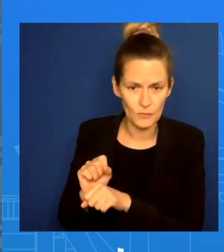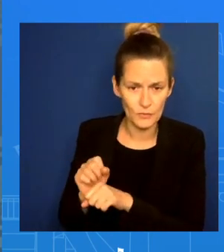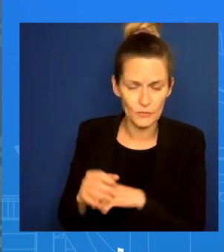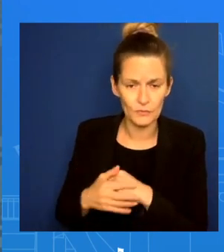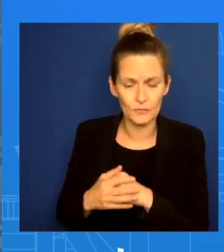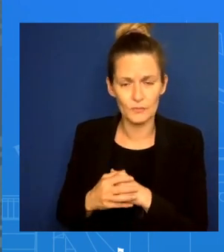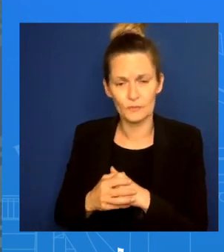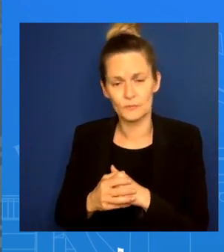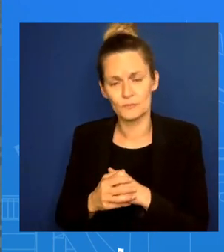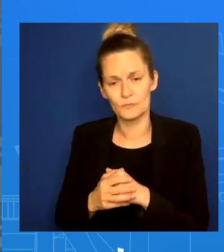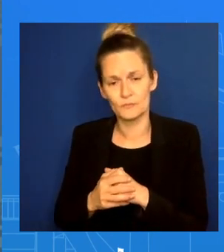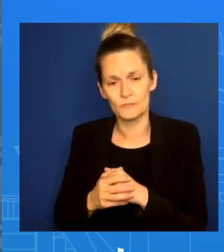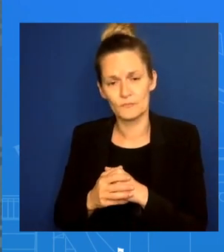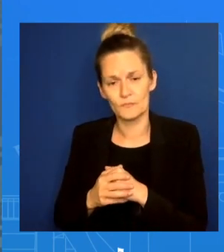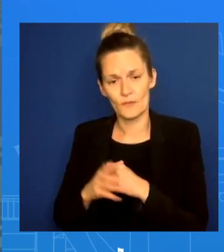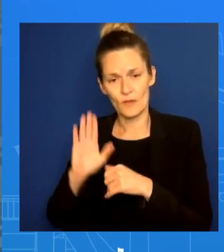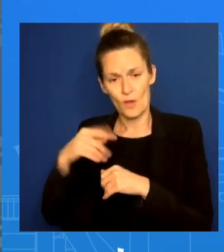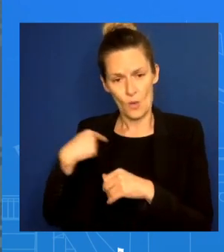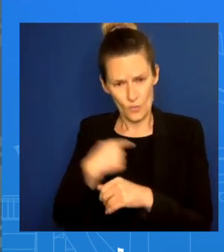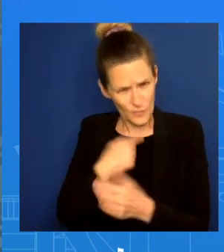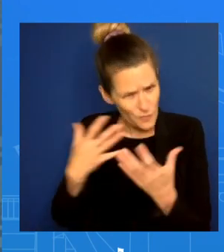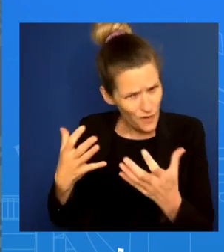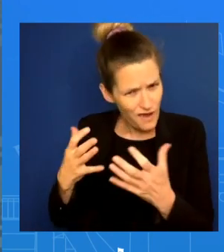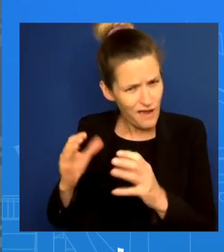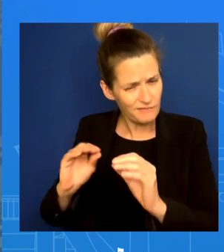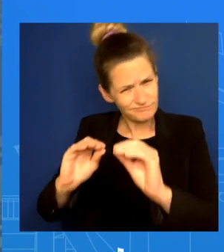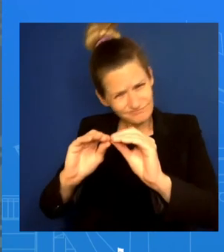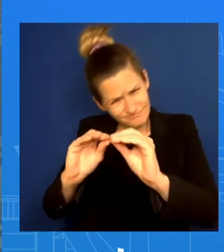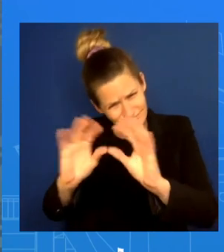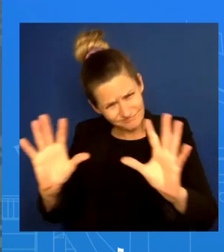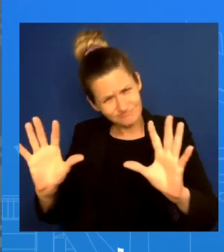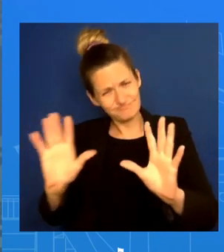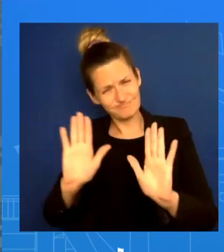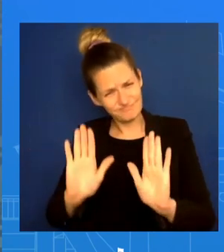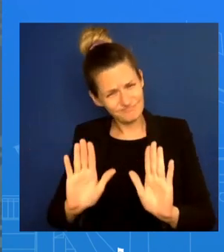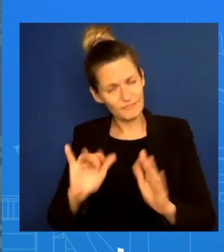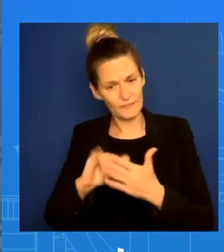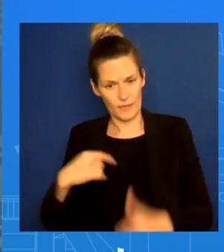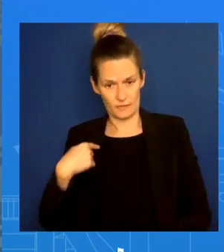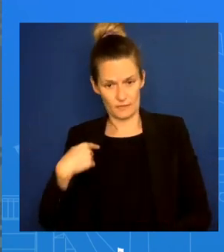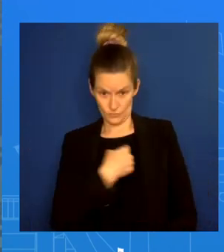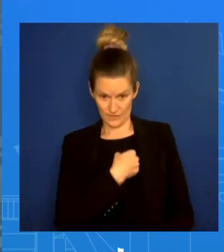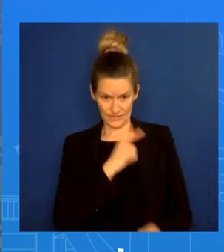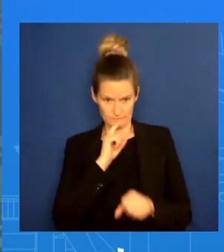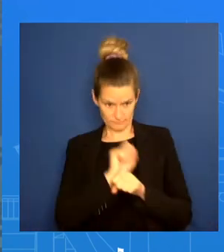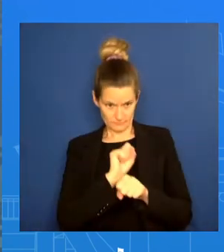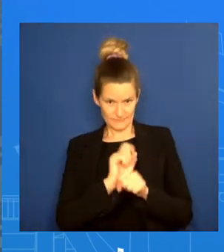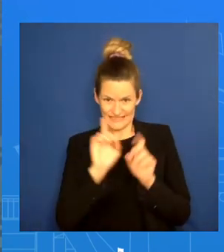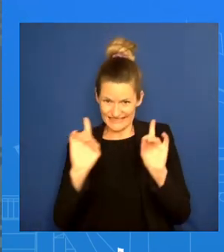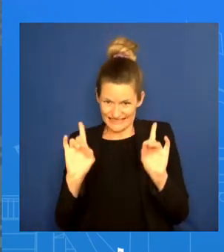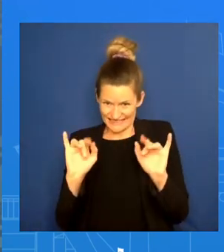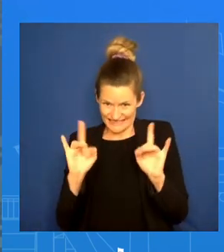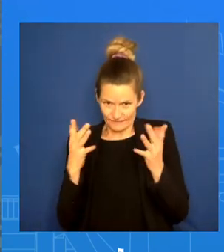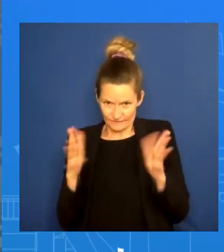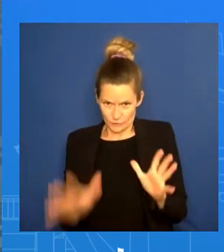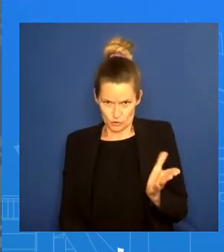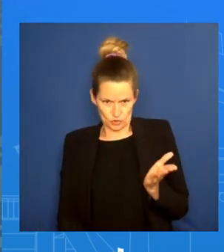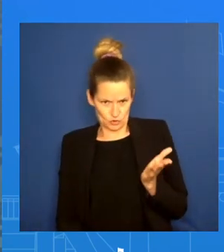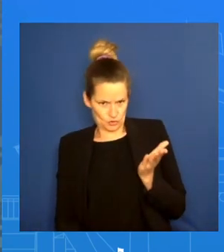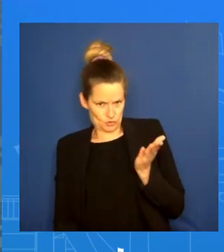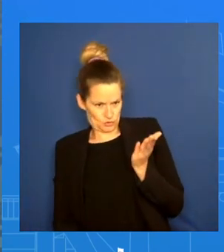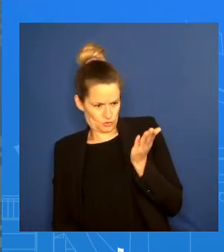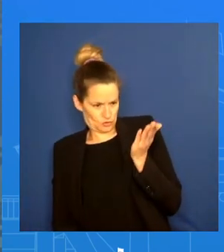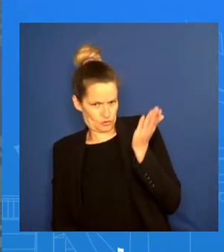there is an actual proposal made, that there is something tangible on the table, is important context for the world to